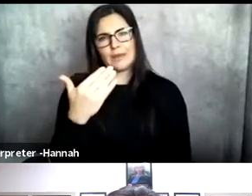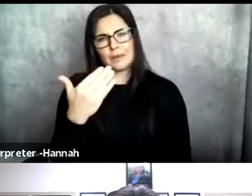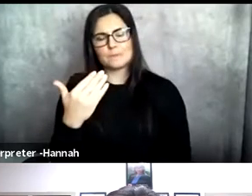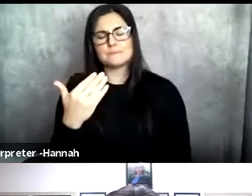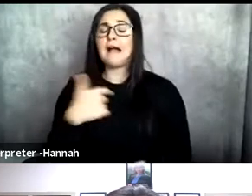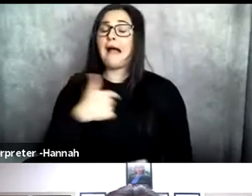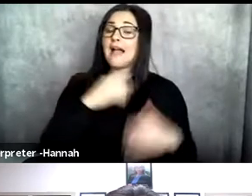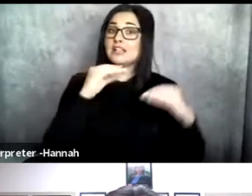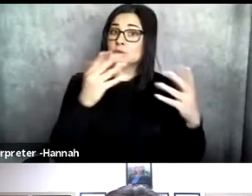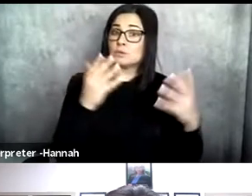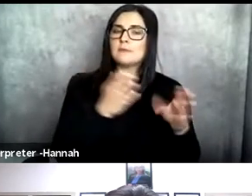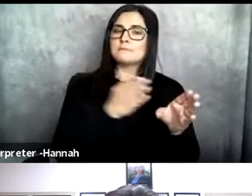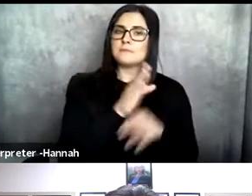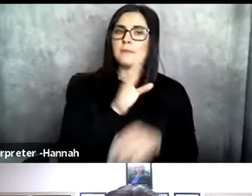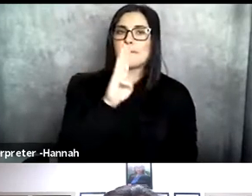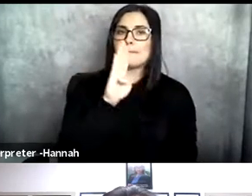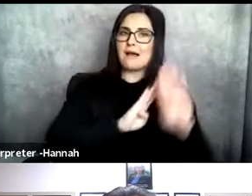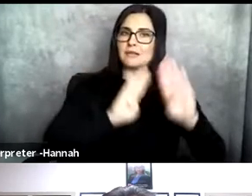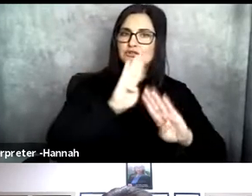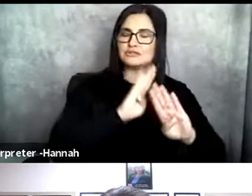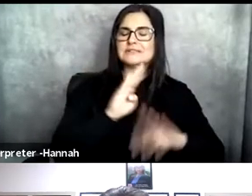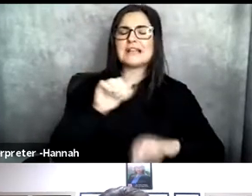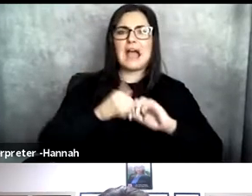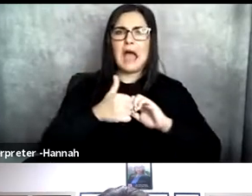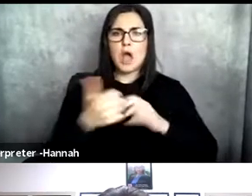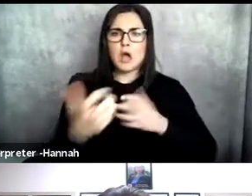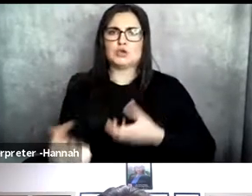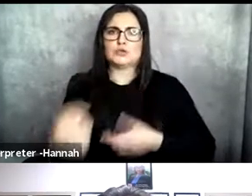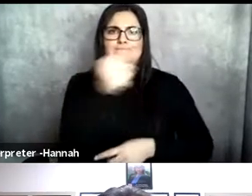we encouraging students to join STEM majors? Can I get connected with these